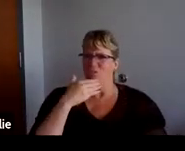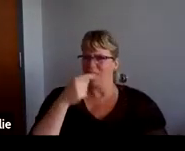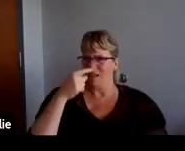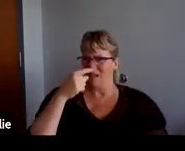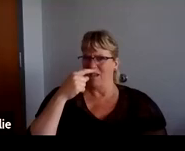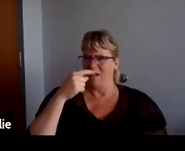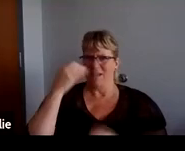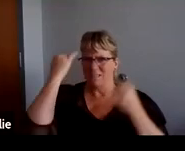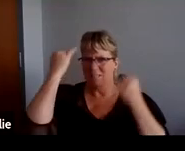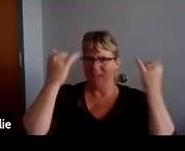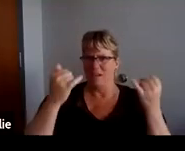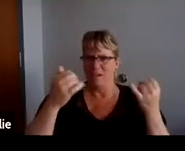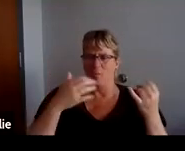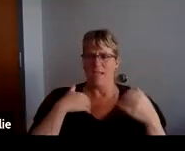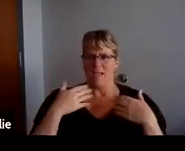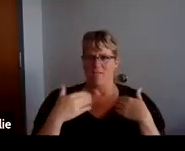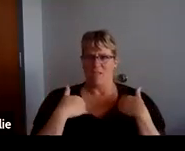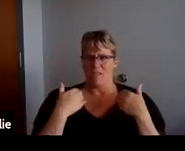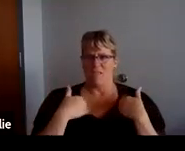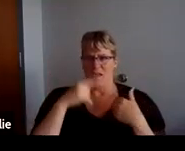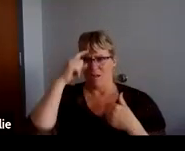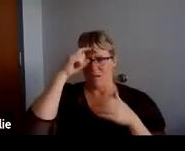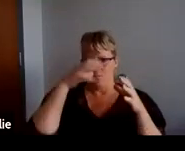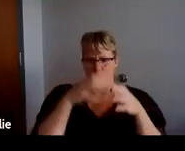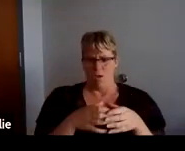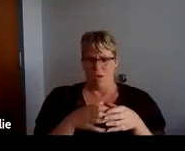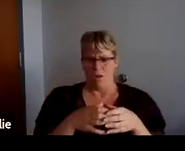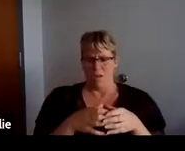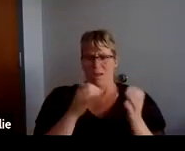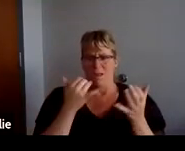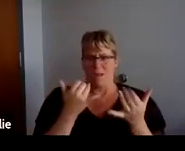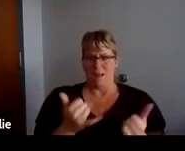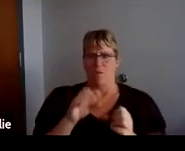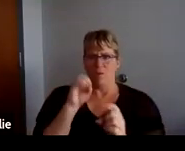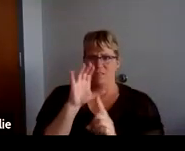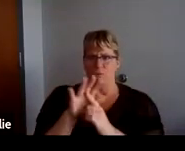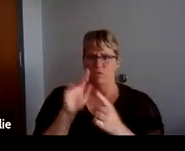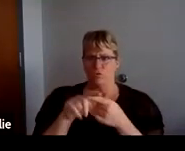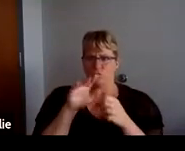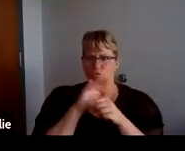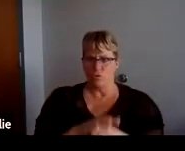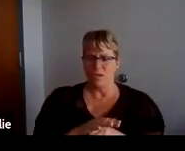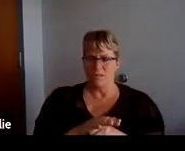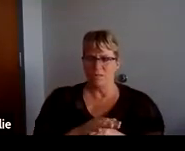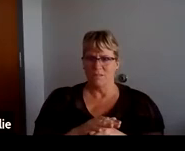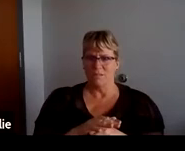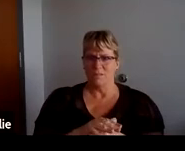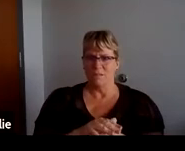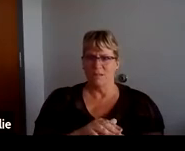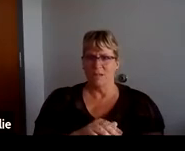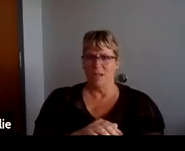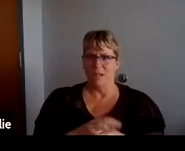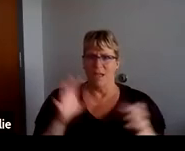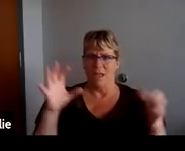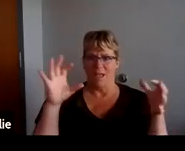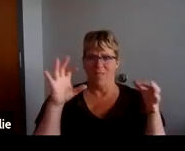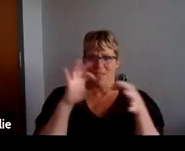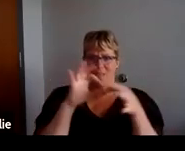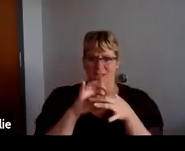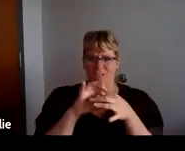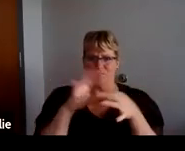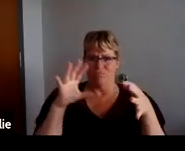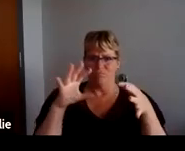We've got an immature brain. We've now exposed it to stress and reduced some of those connections that were strengthening,